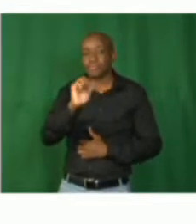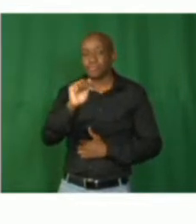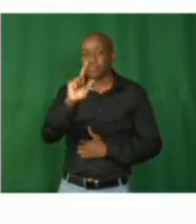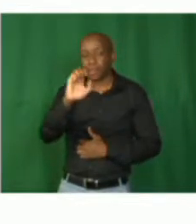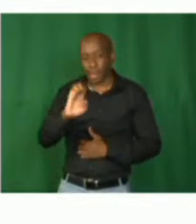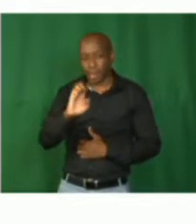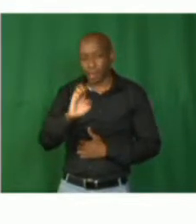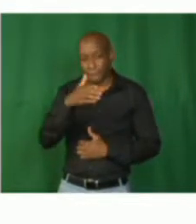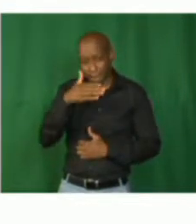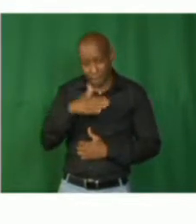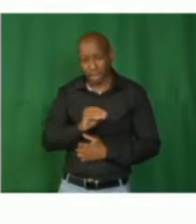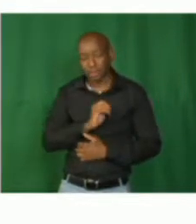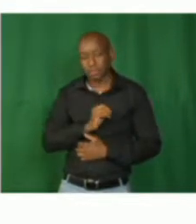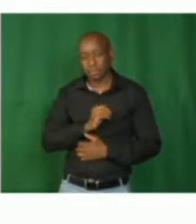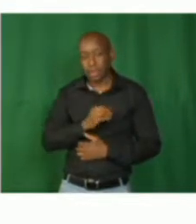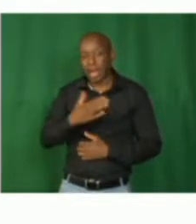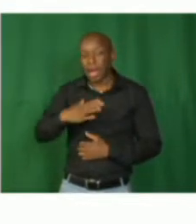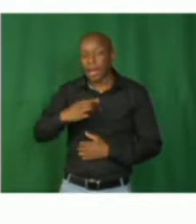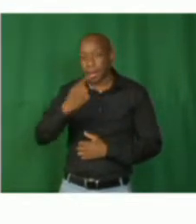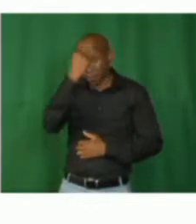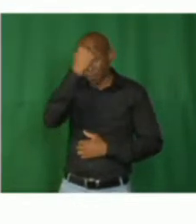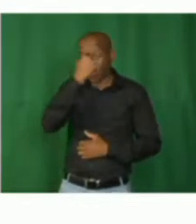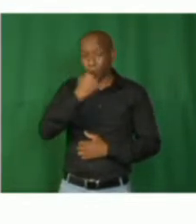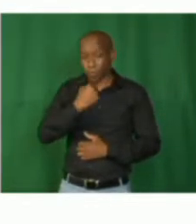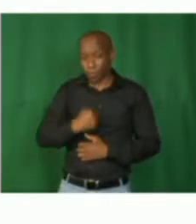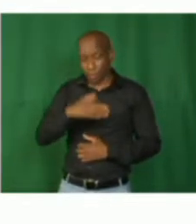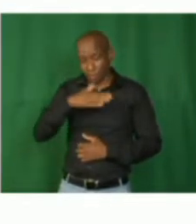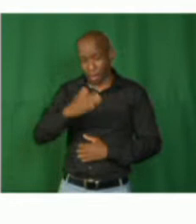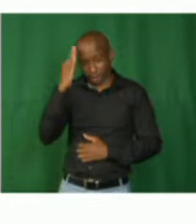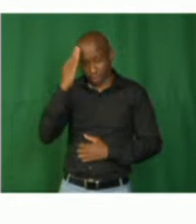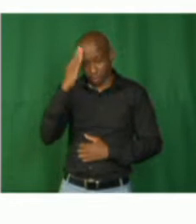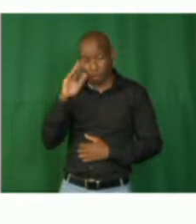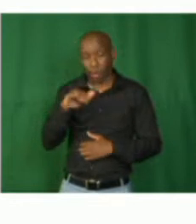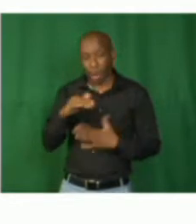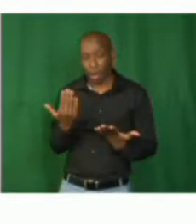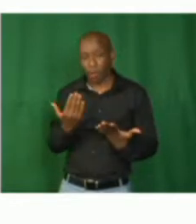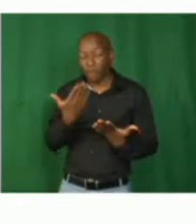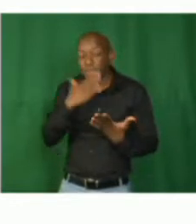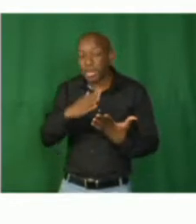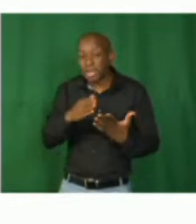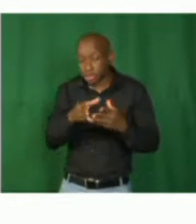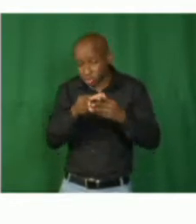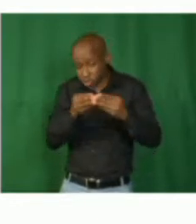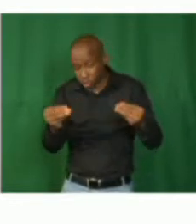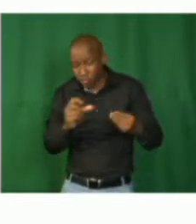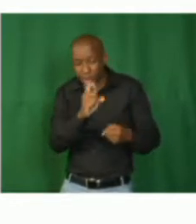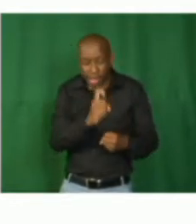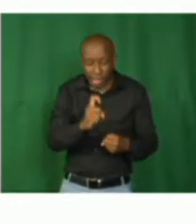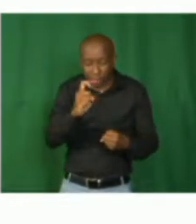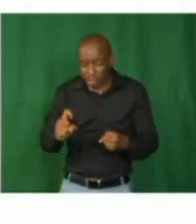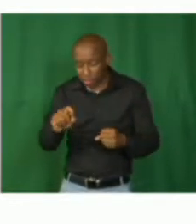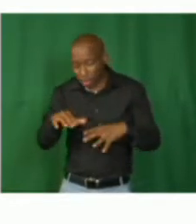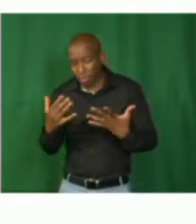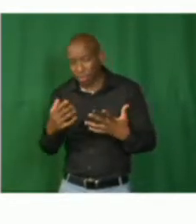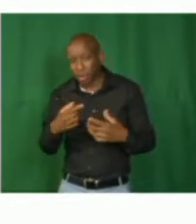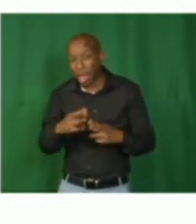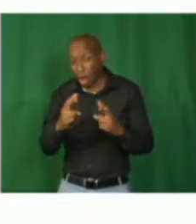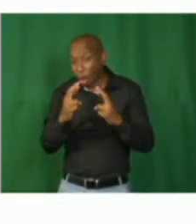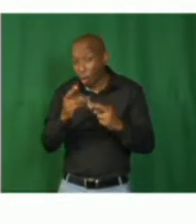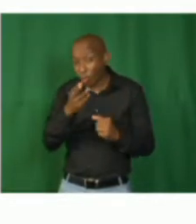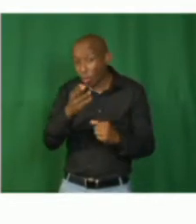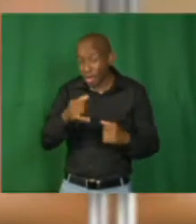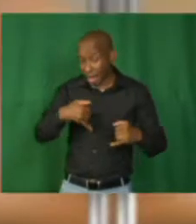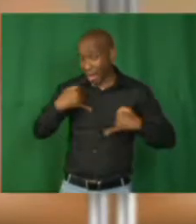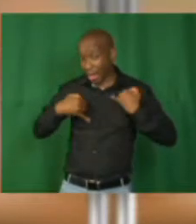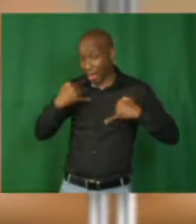of symmetry and also use your graph to solve the equation. I hope you are going to enjoy this exercise while